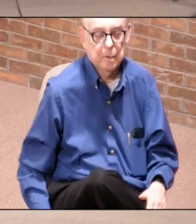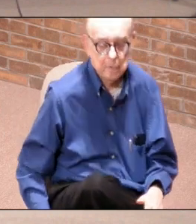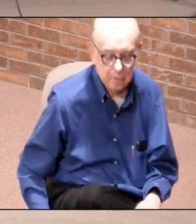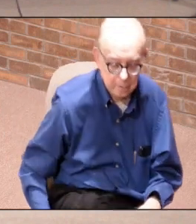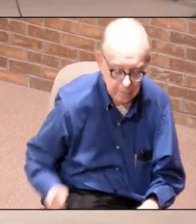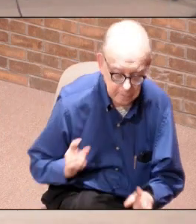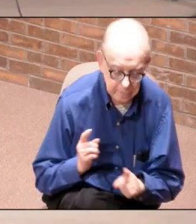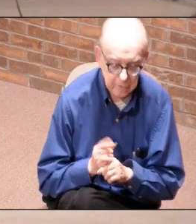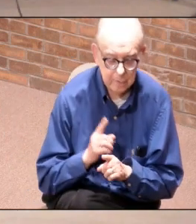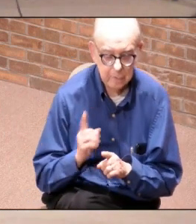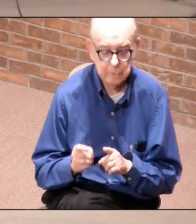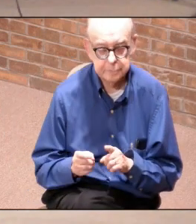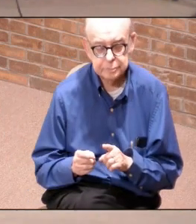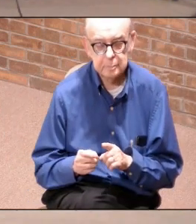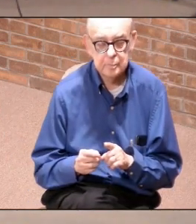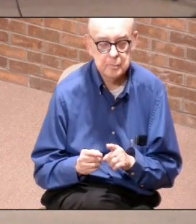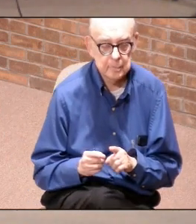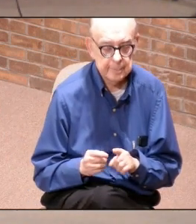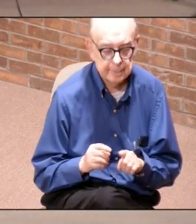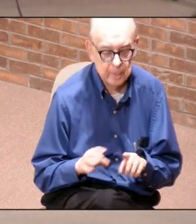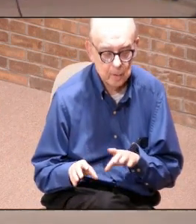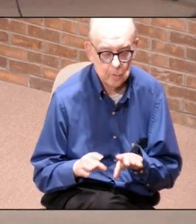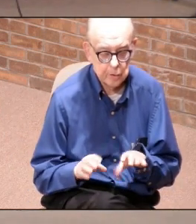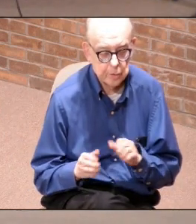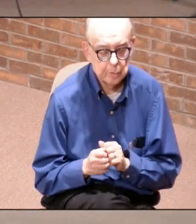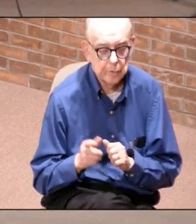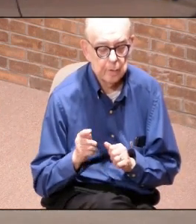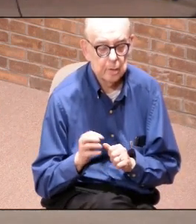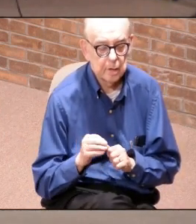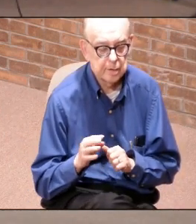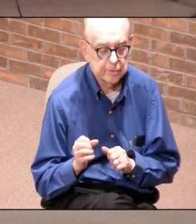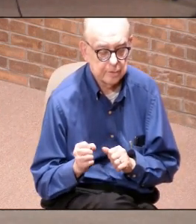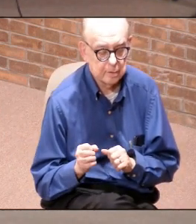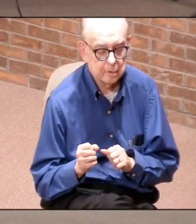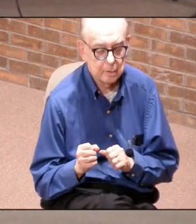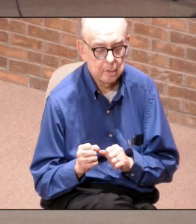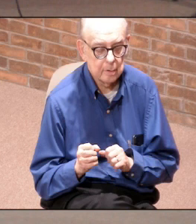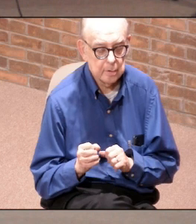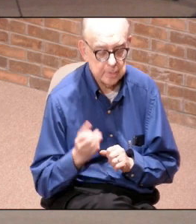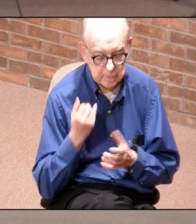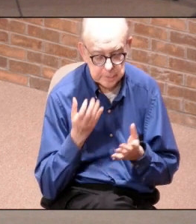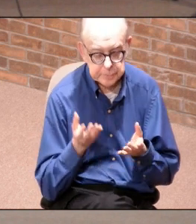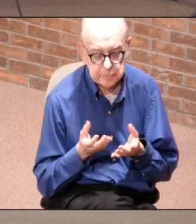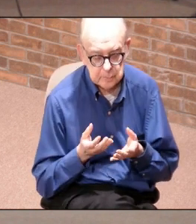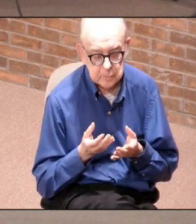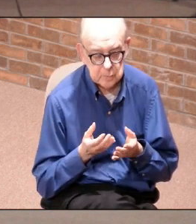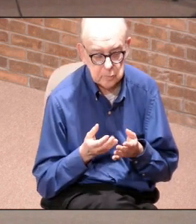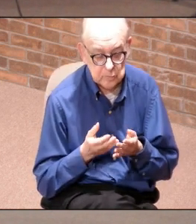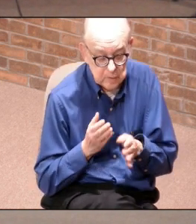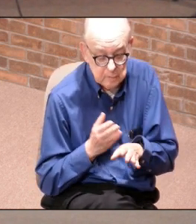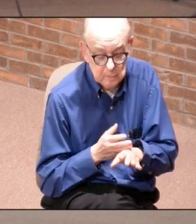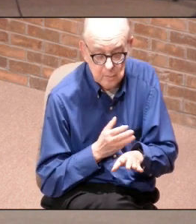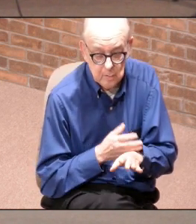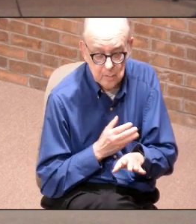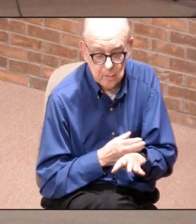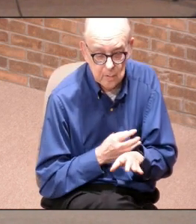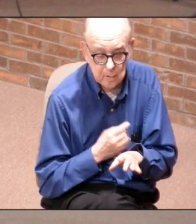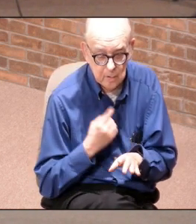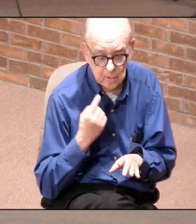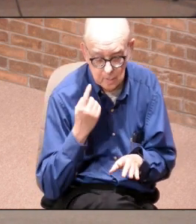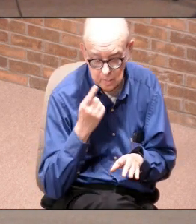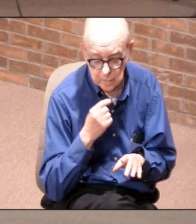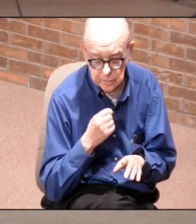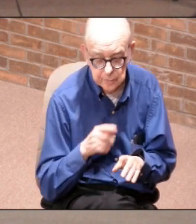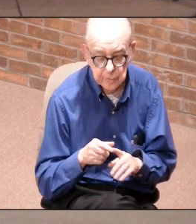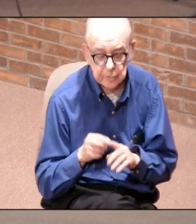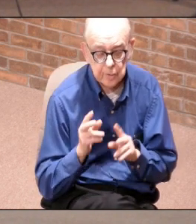right? And so I'm looking through the lens. And if I want to improve the looks of certain